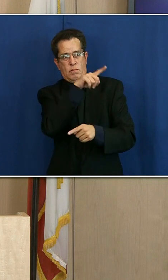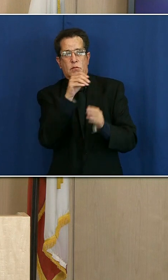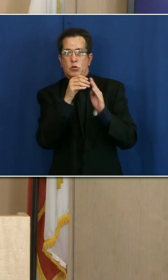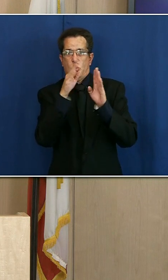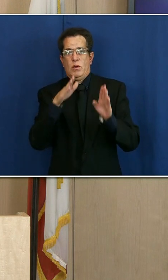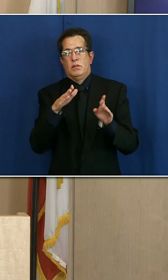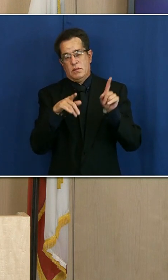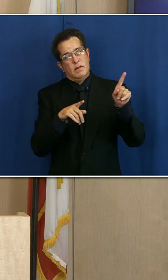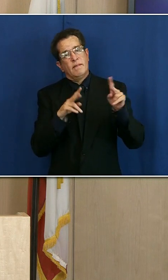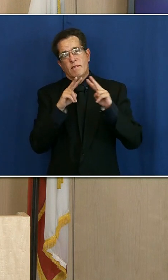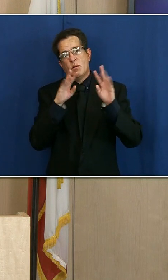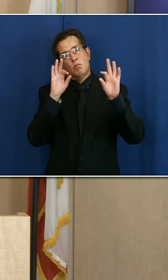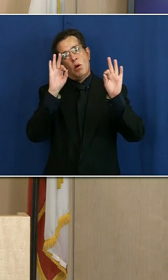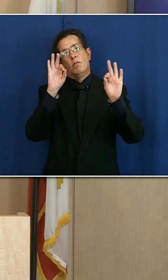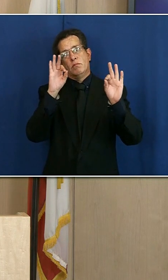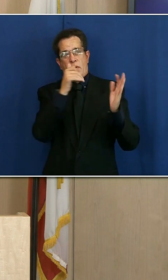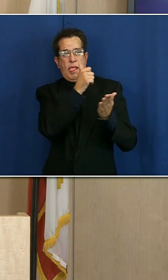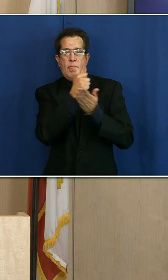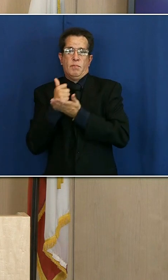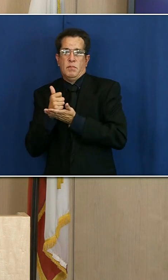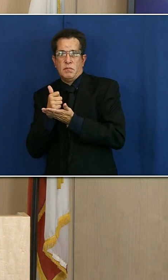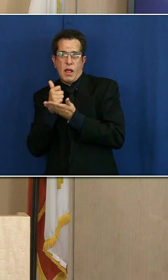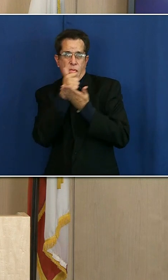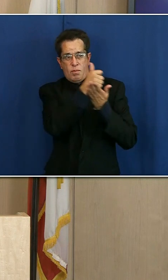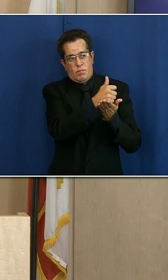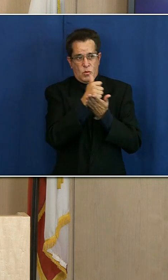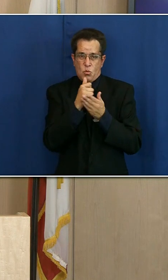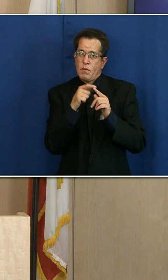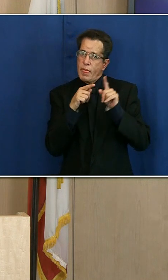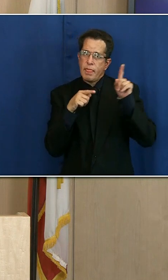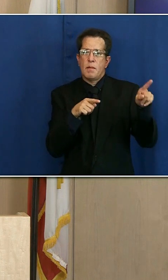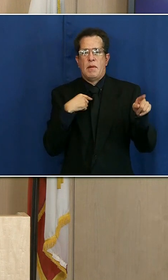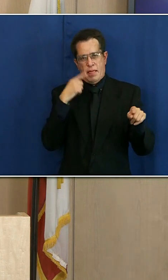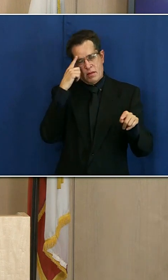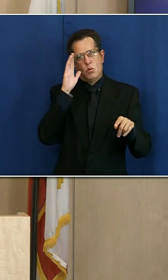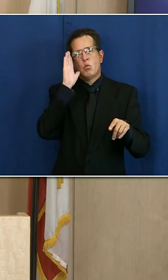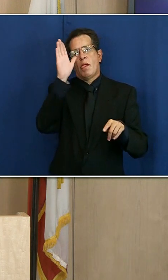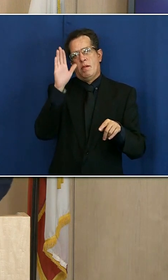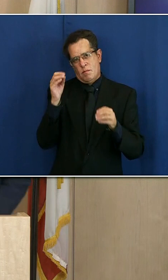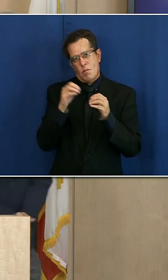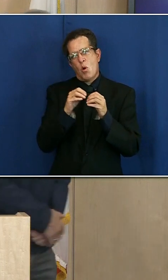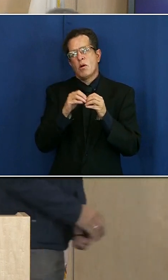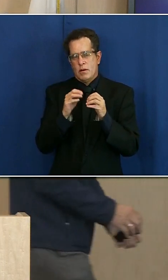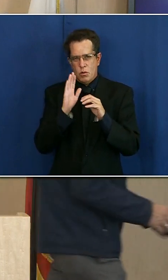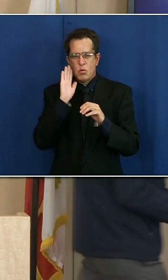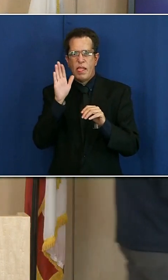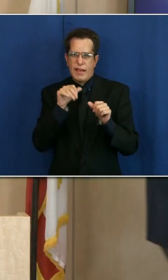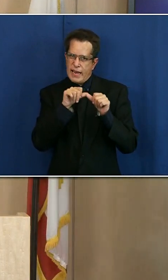being as cooperative as they have been, and I feel that that will probably continue.